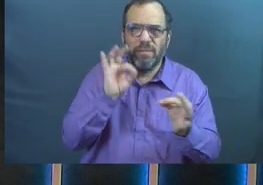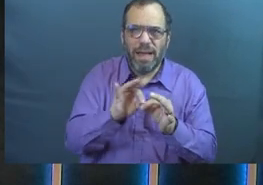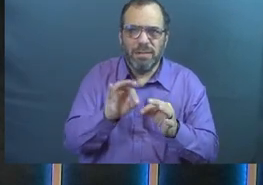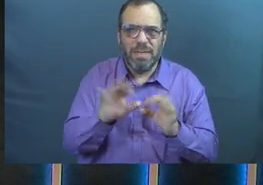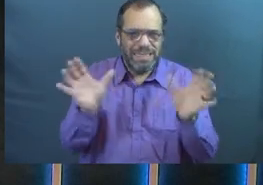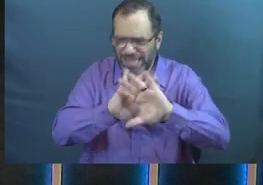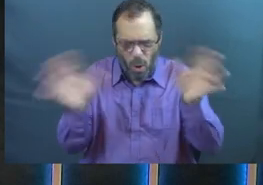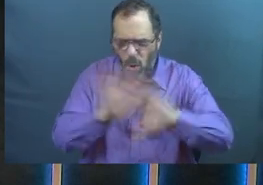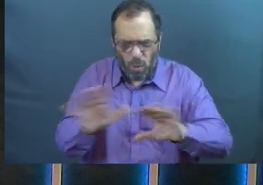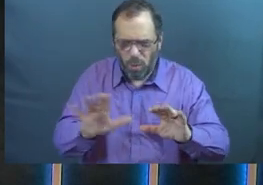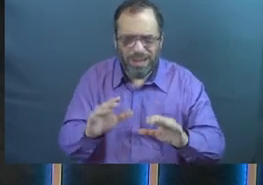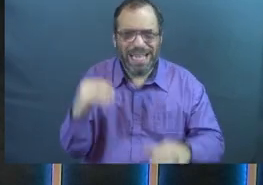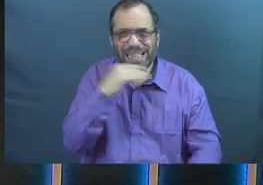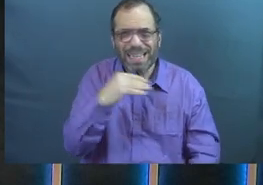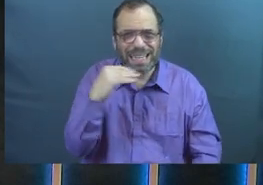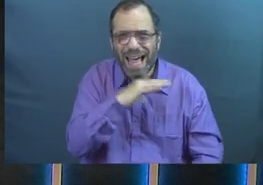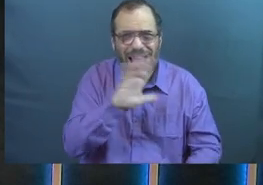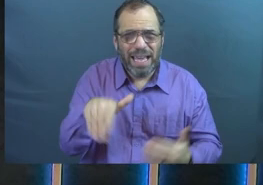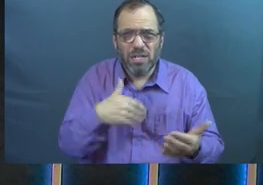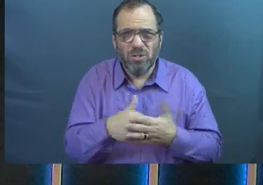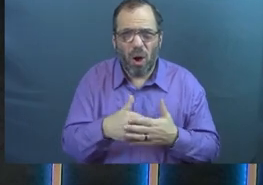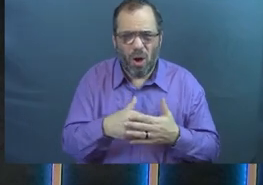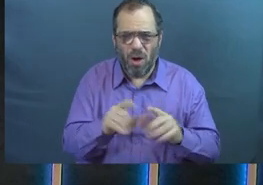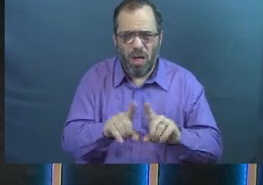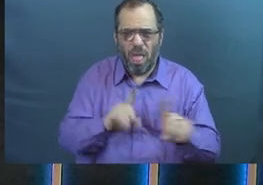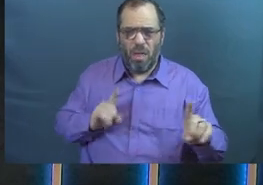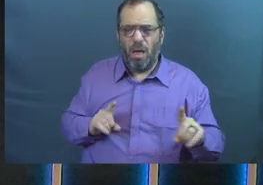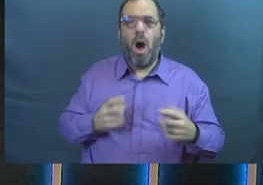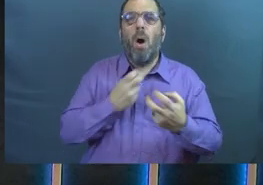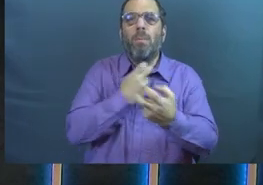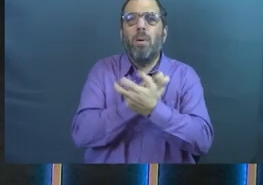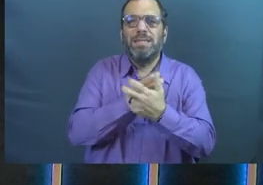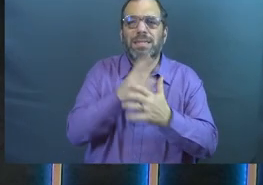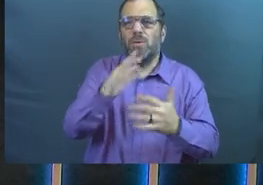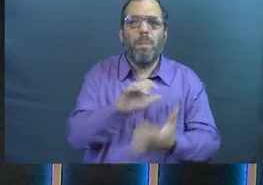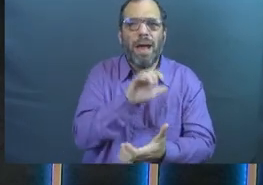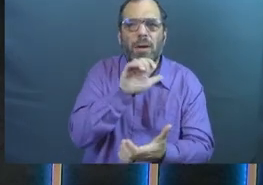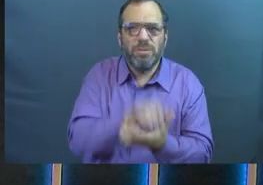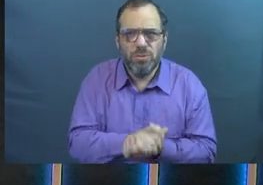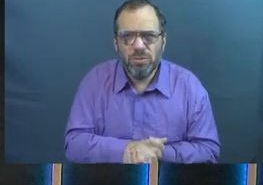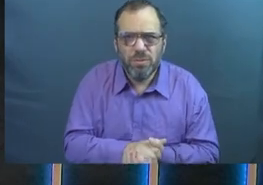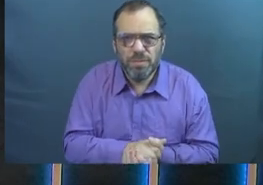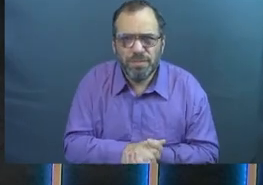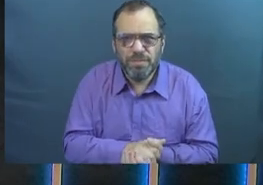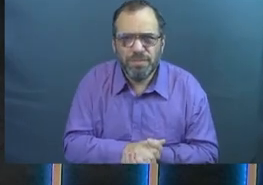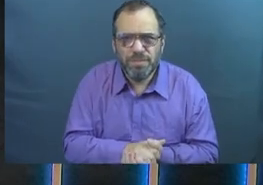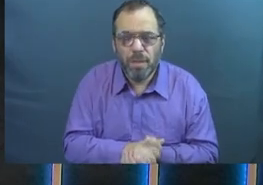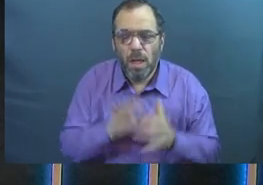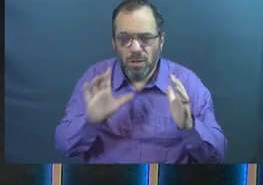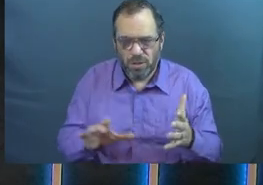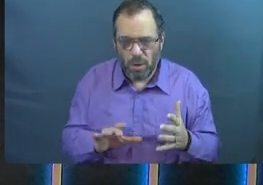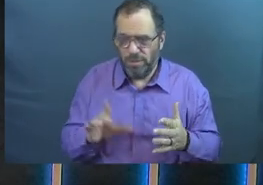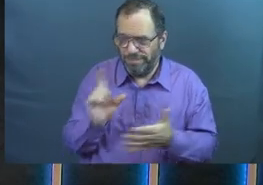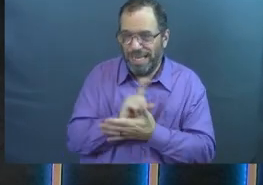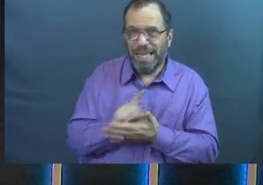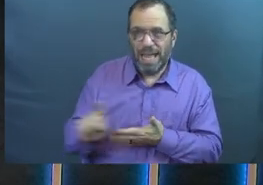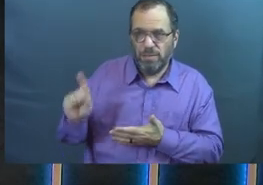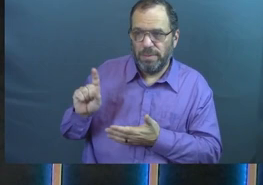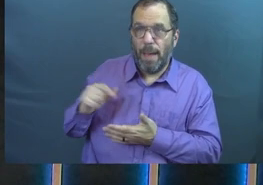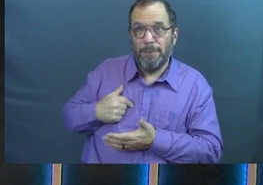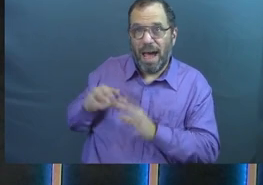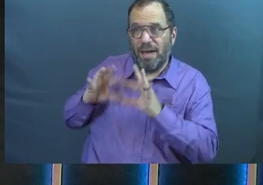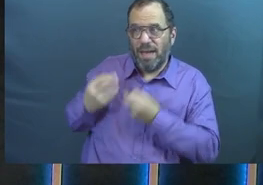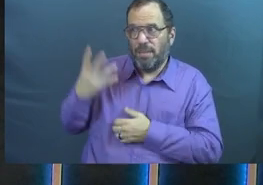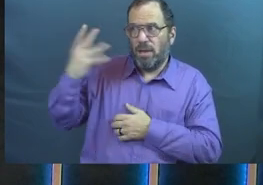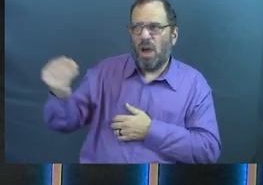Not true. None of that's true. And it's all holding you back, poisoning the stew. So this last week, our family